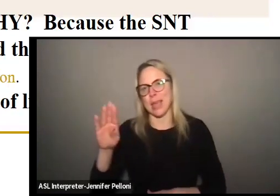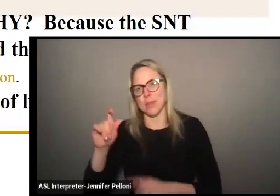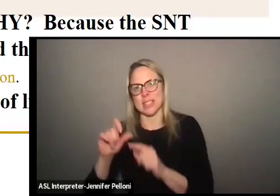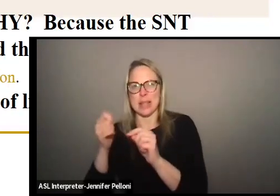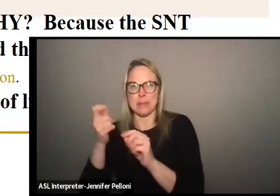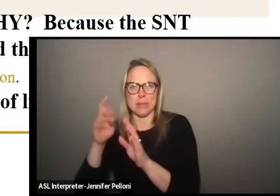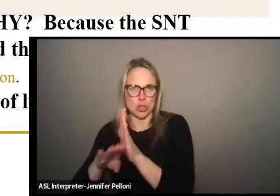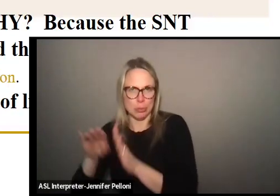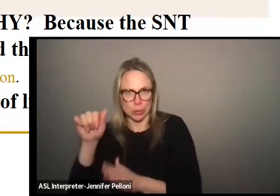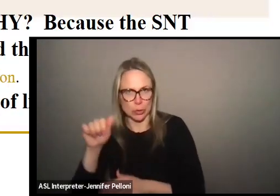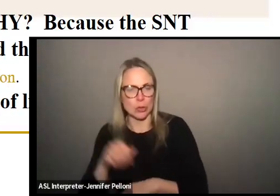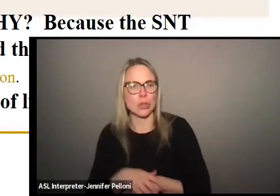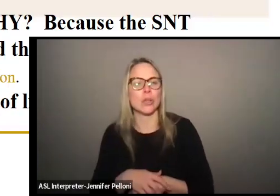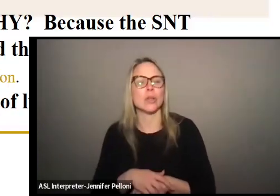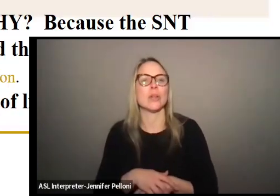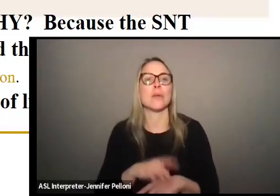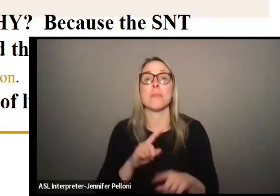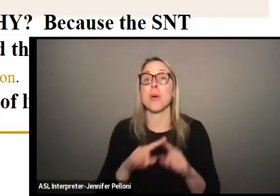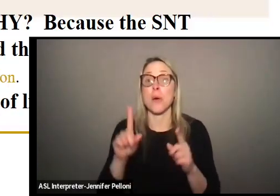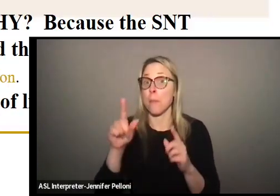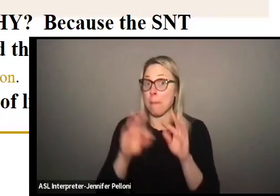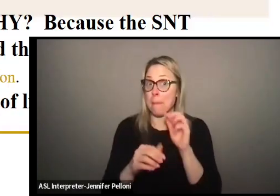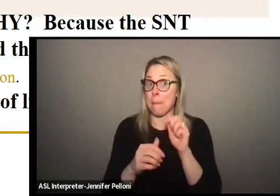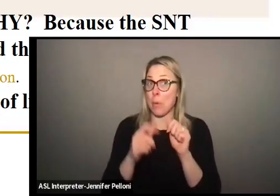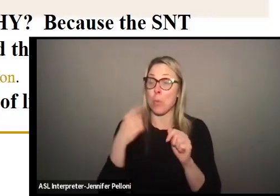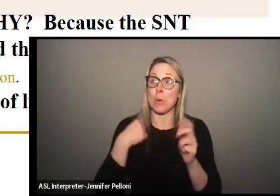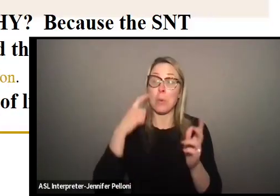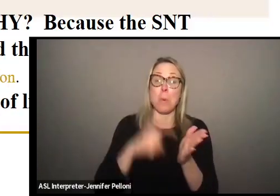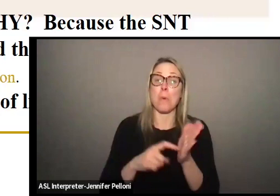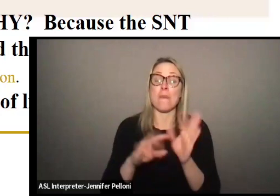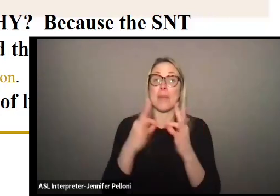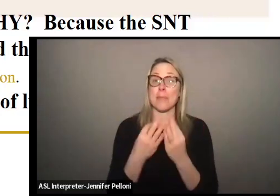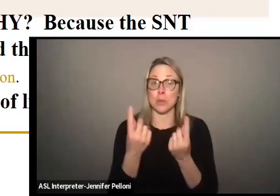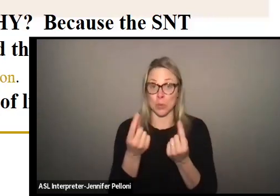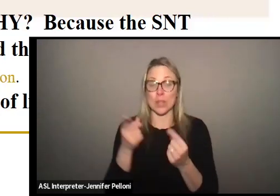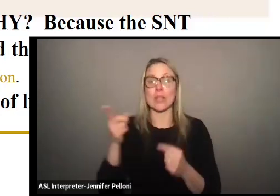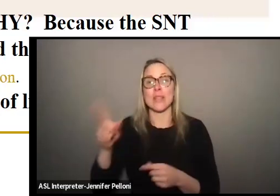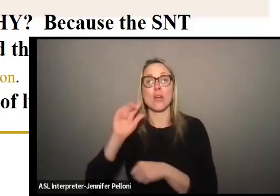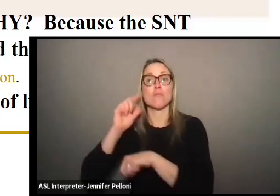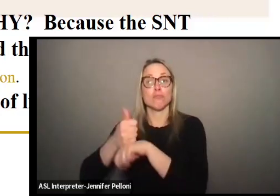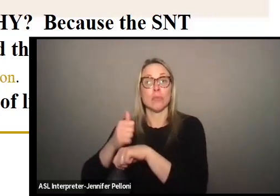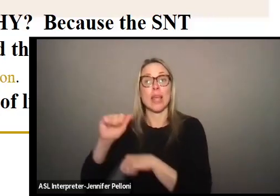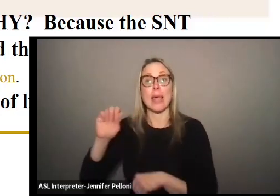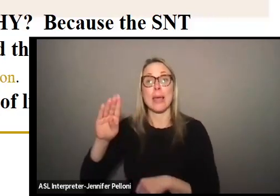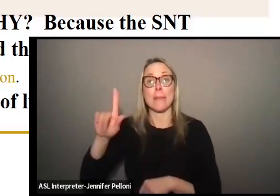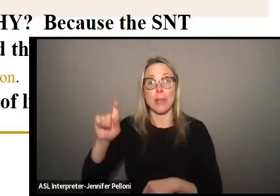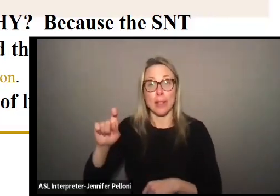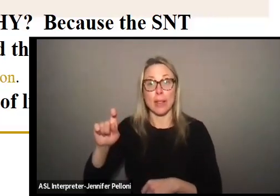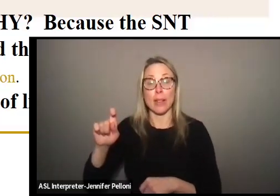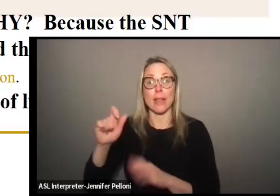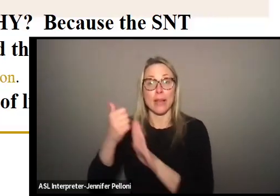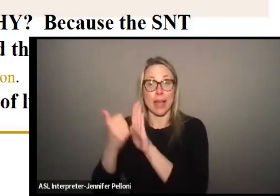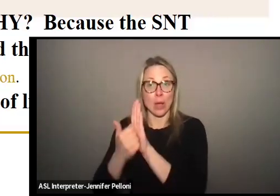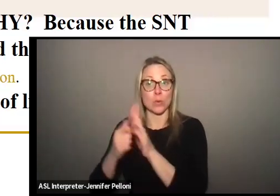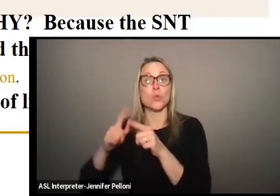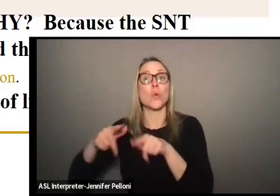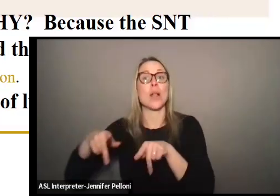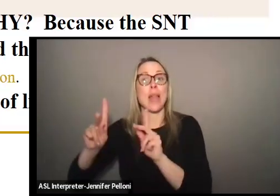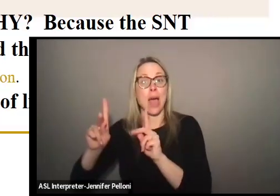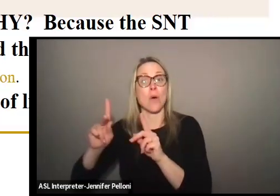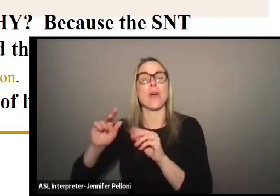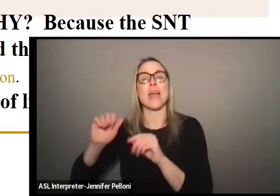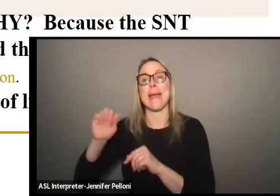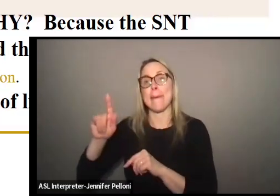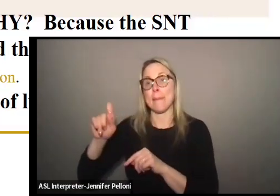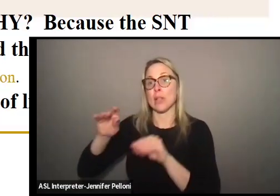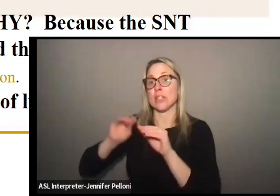is they are including the ABLE account or allowing or requesting ABLE